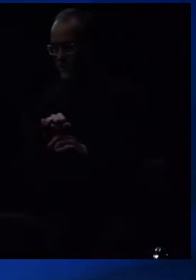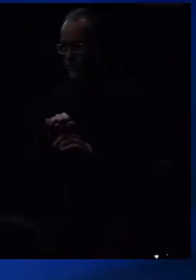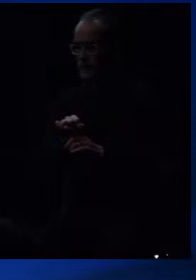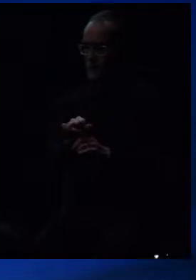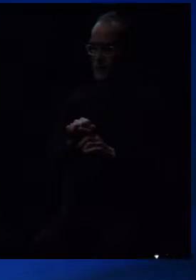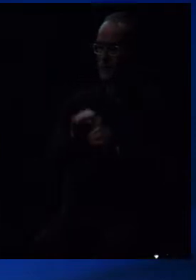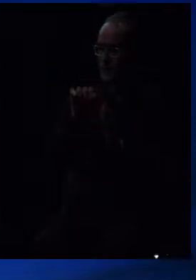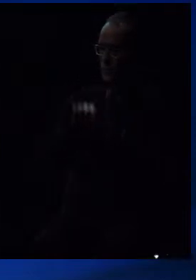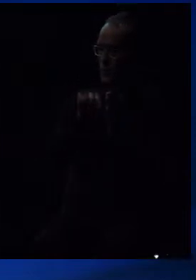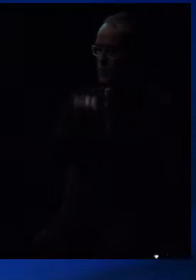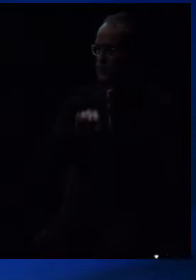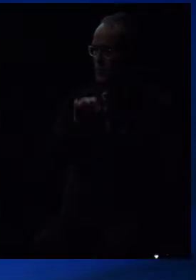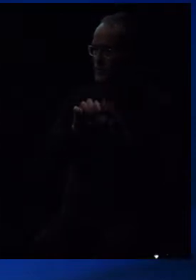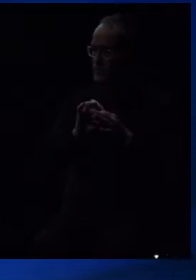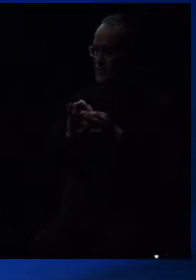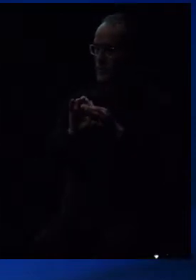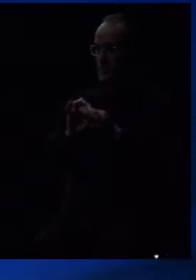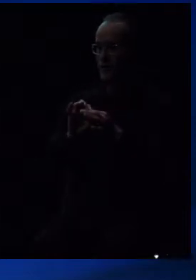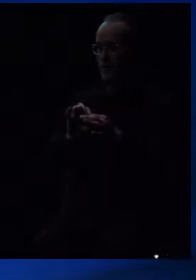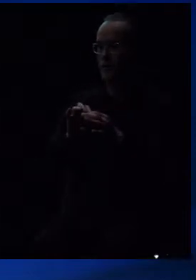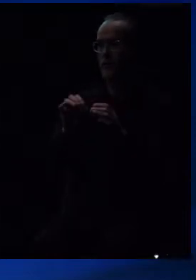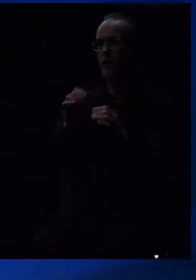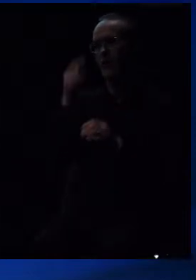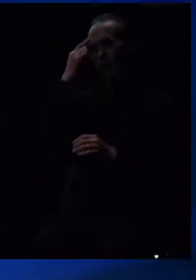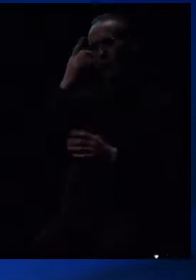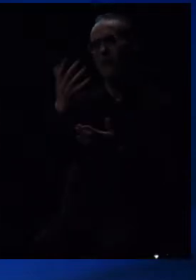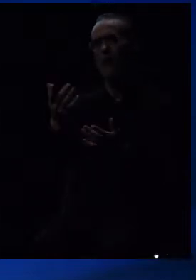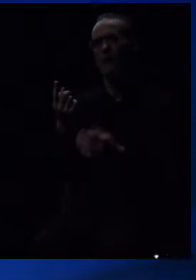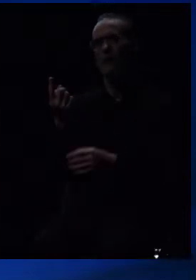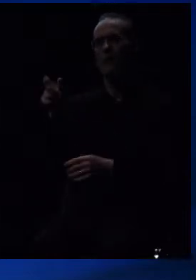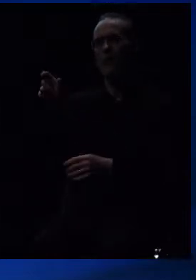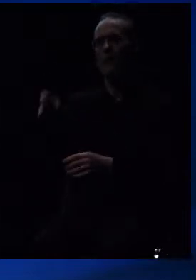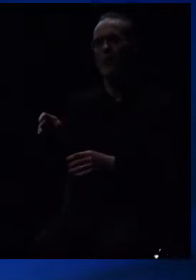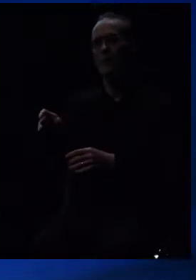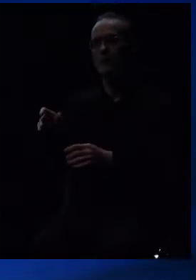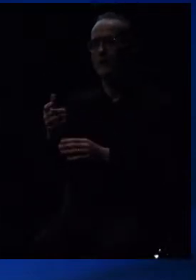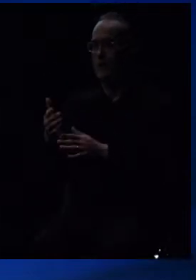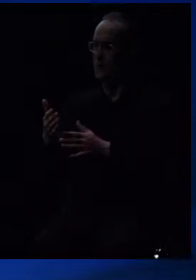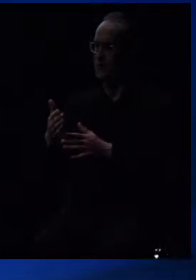person would be from the very beginning working and developing, thinking